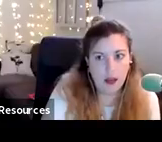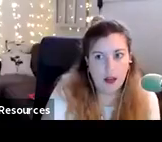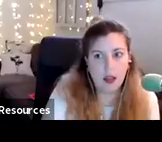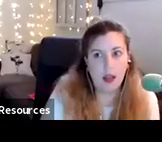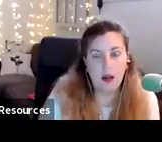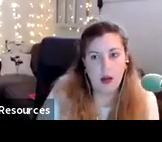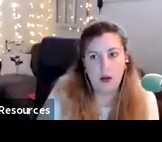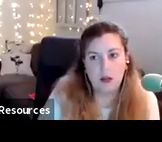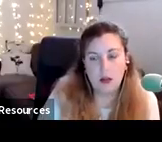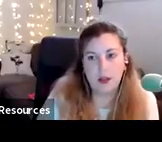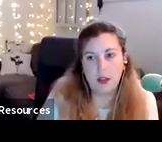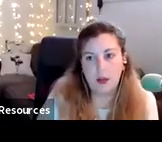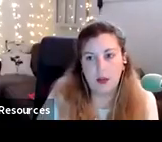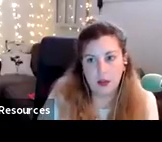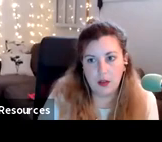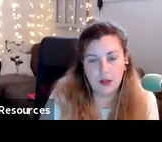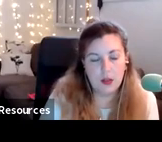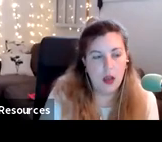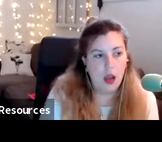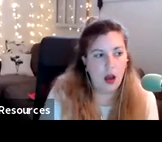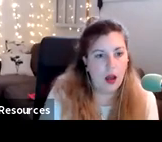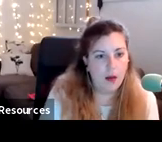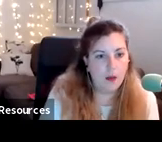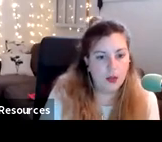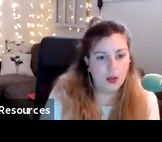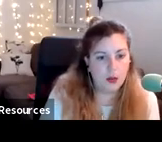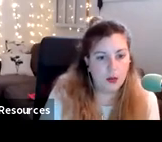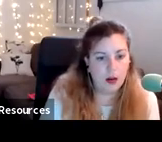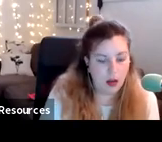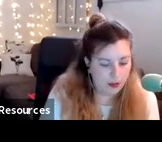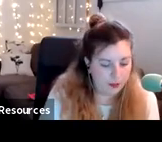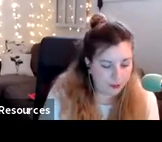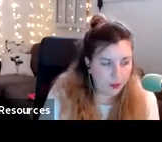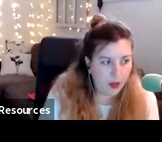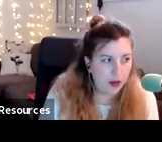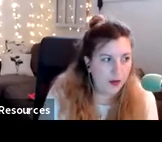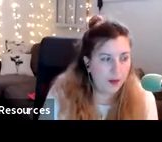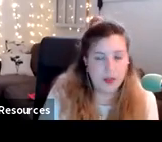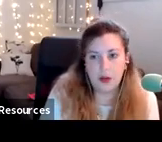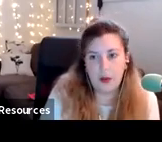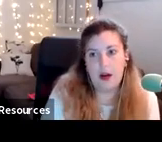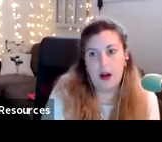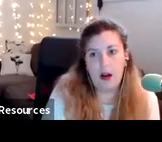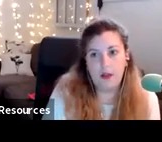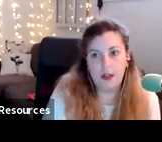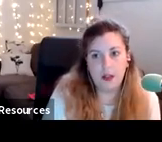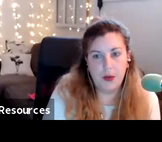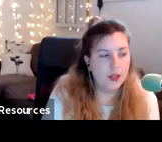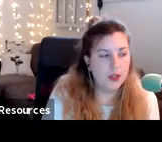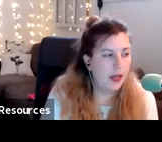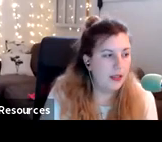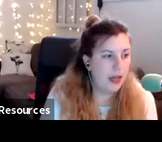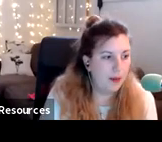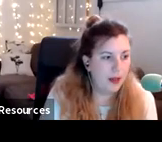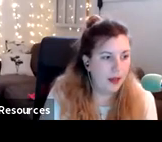again, think about learning from the news. I'm sure we are all very much aware of the